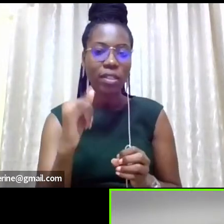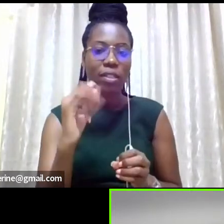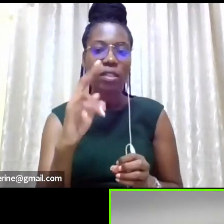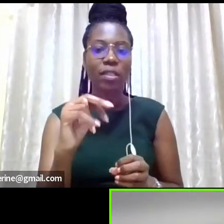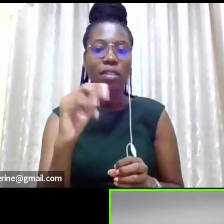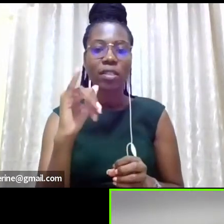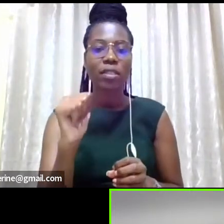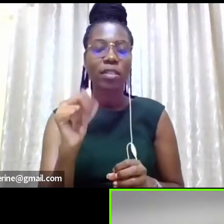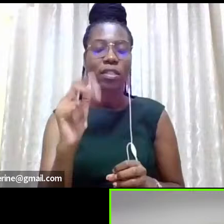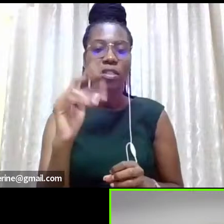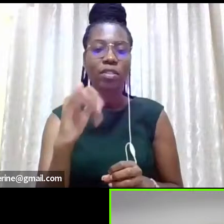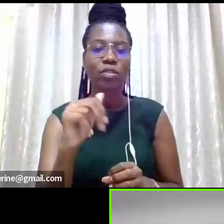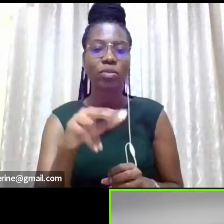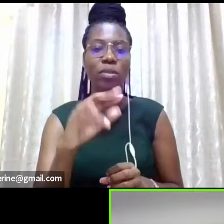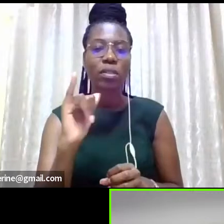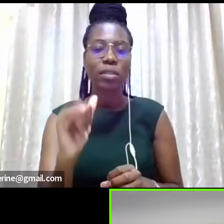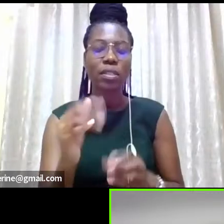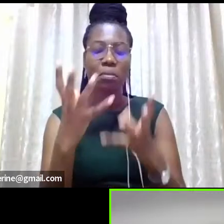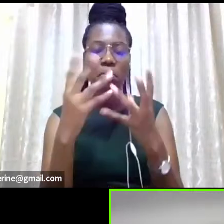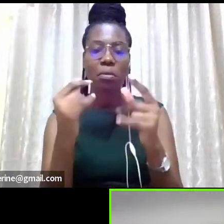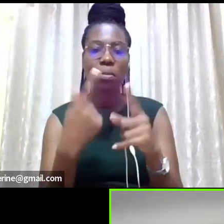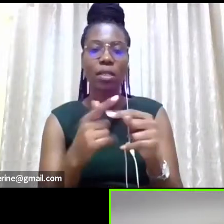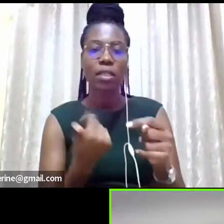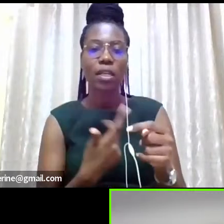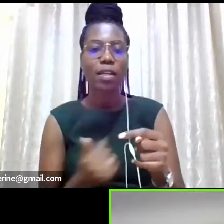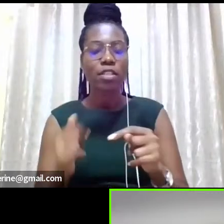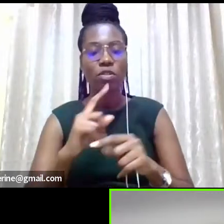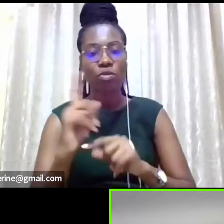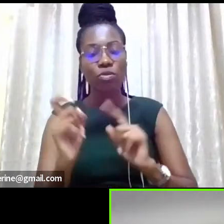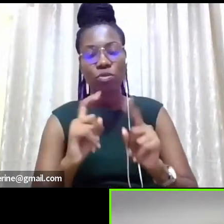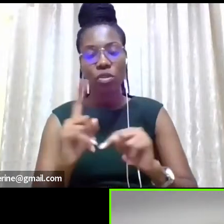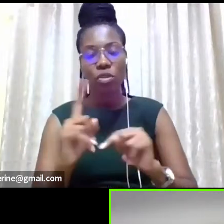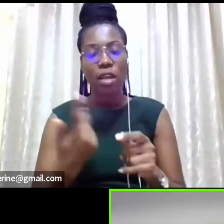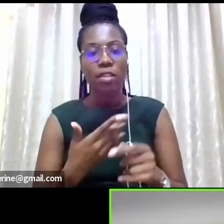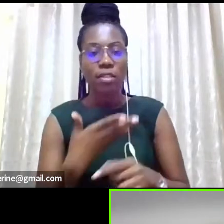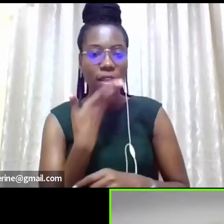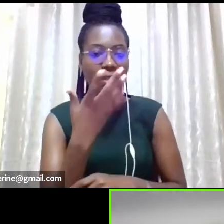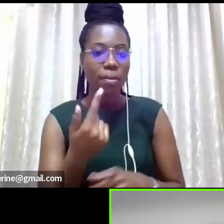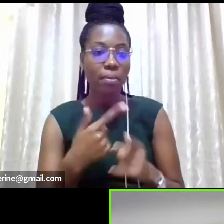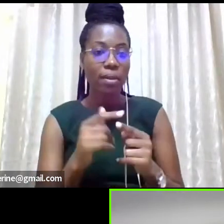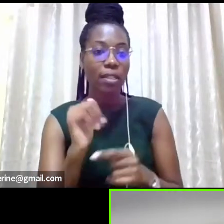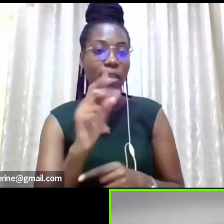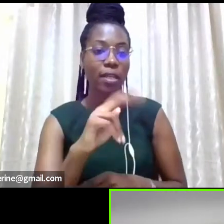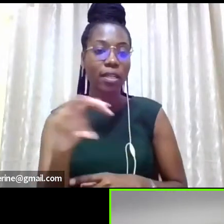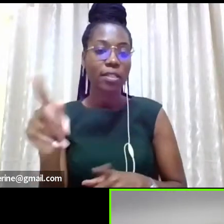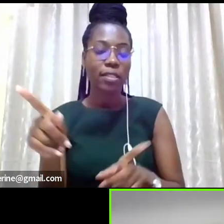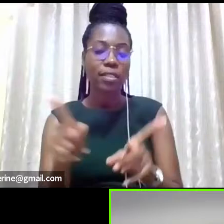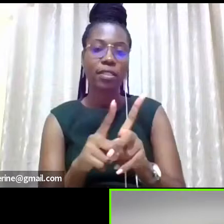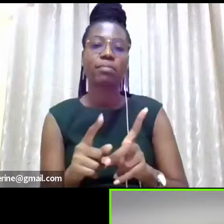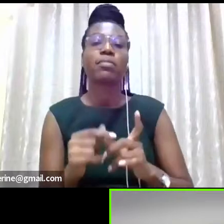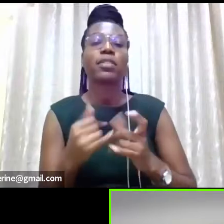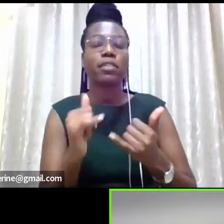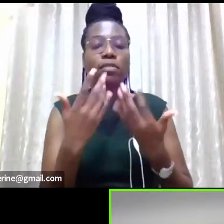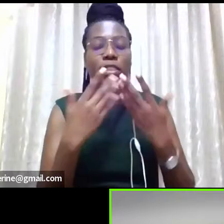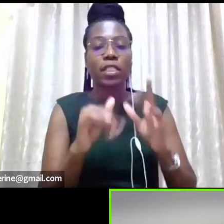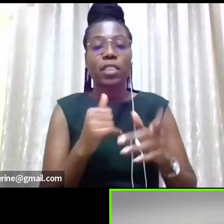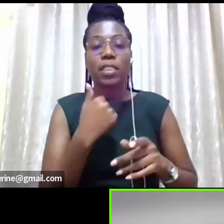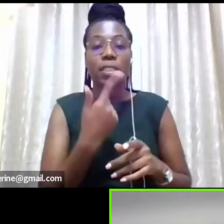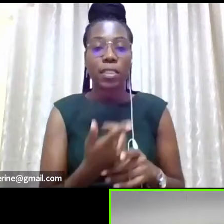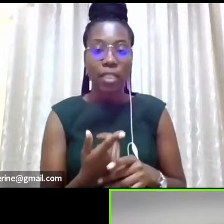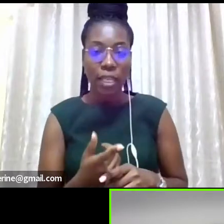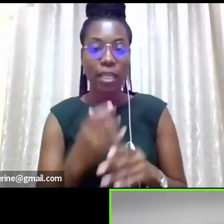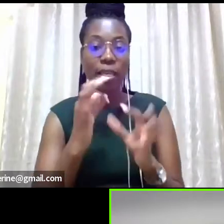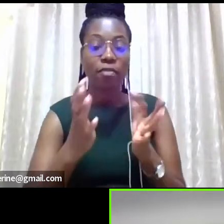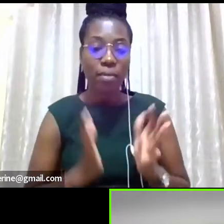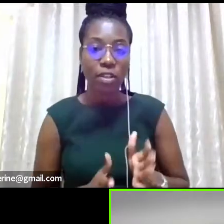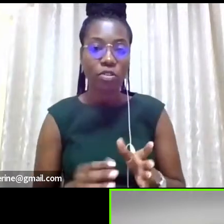having the discussion and answering quite a number of questions. And Anne has also been chiming in and saying that if somebody resigns